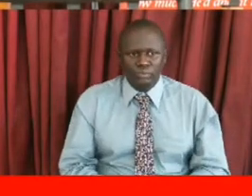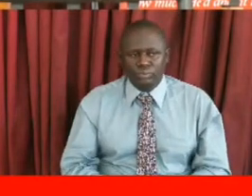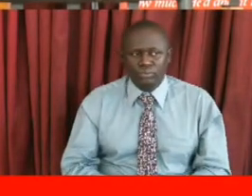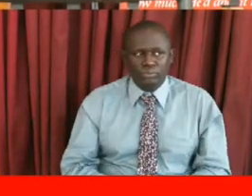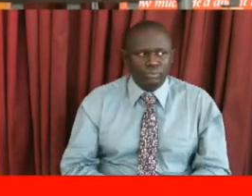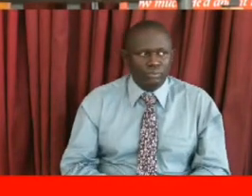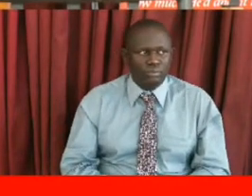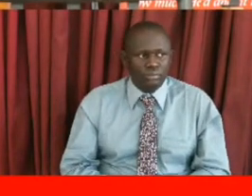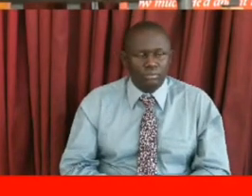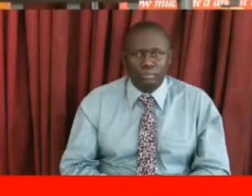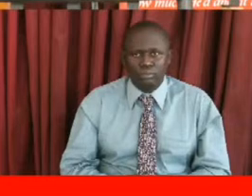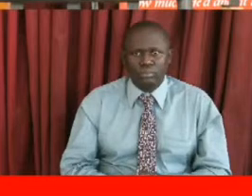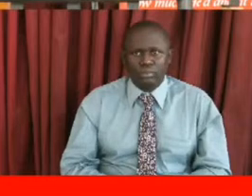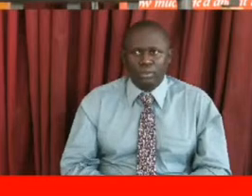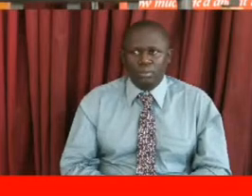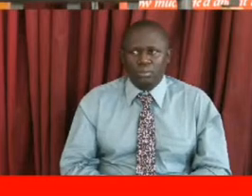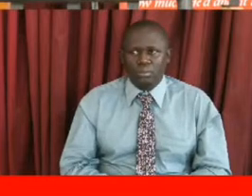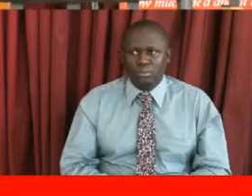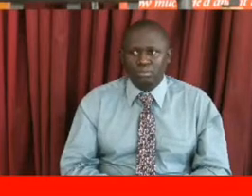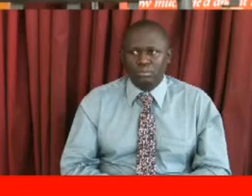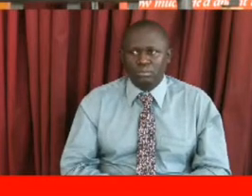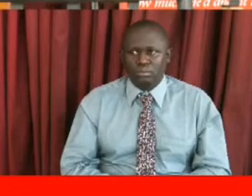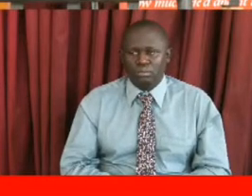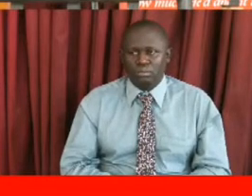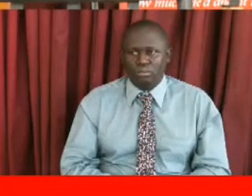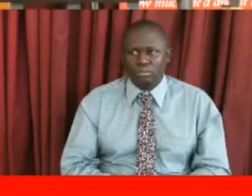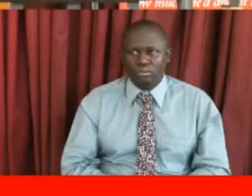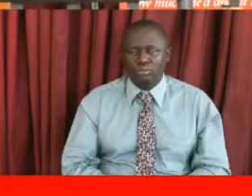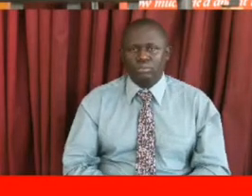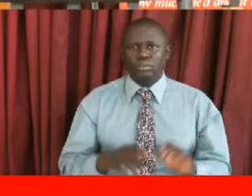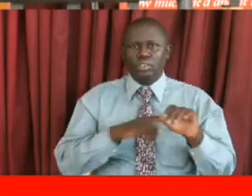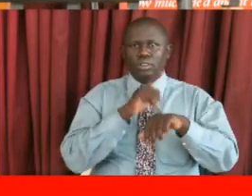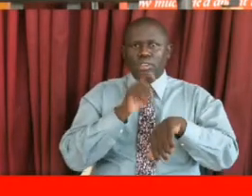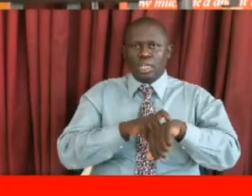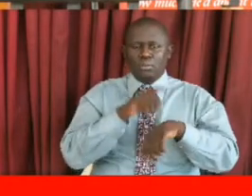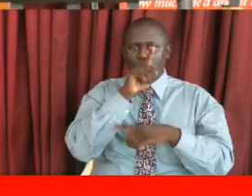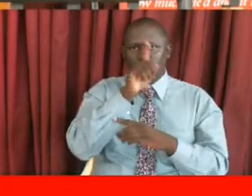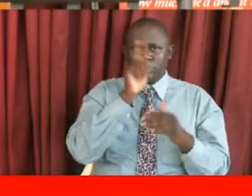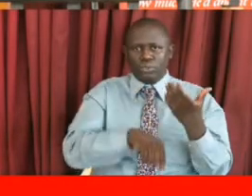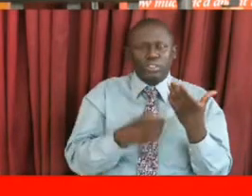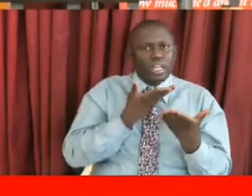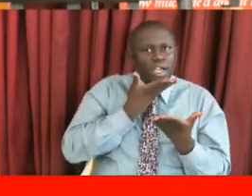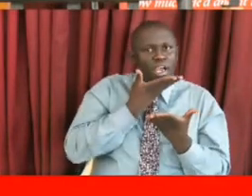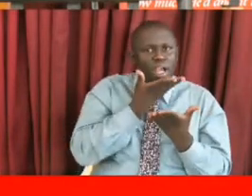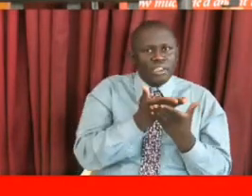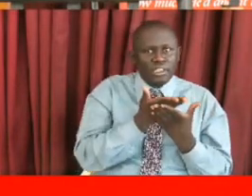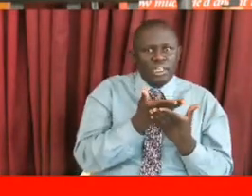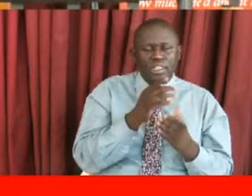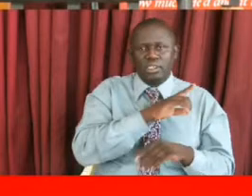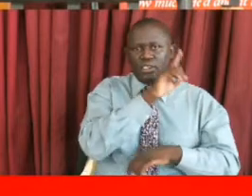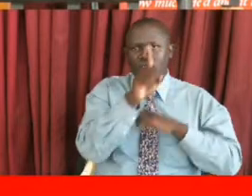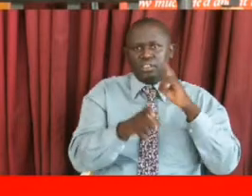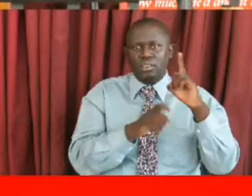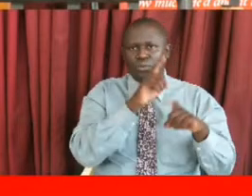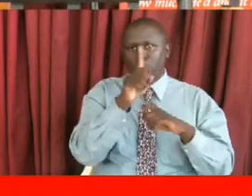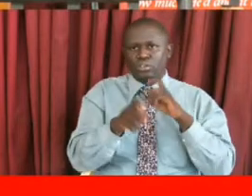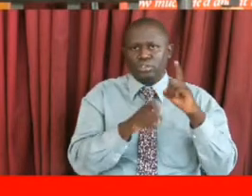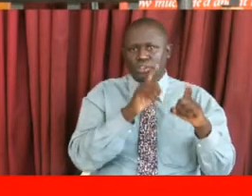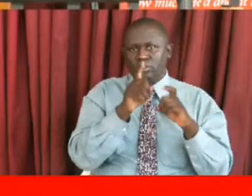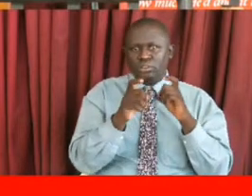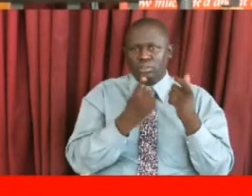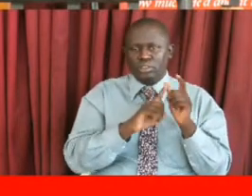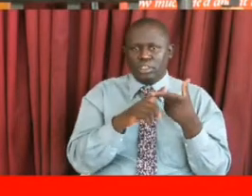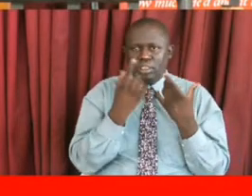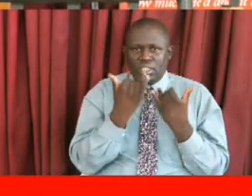amen amen when he was answering the questions he acted like he's talking